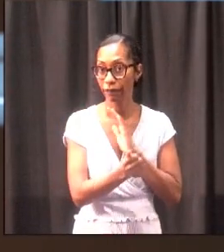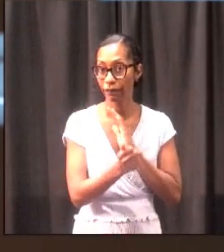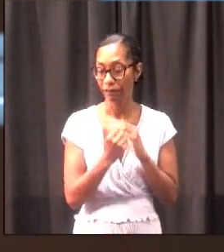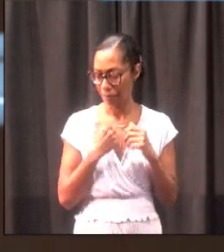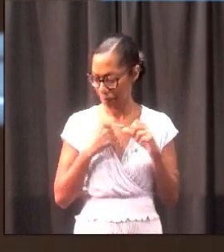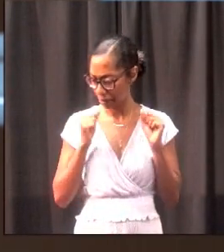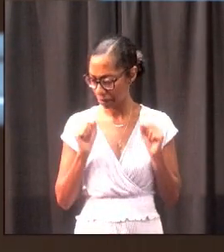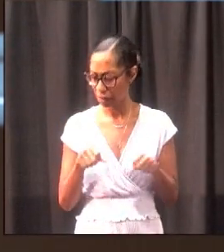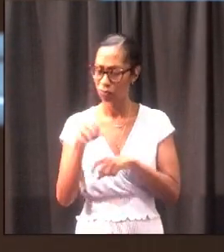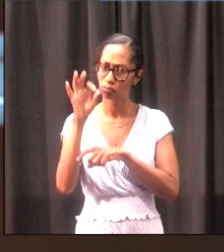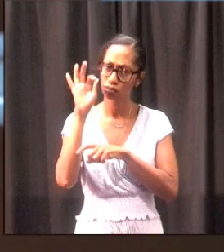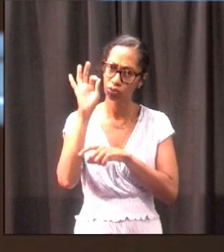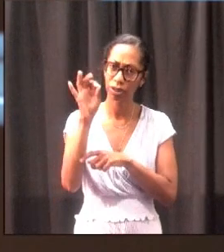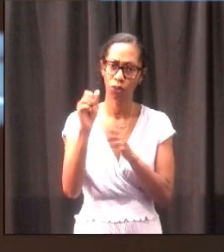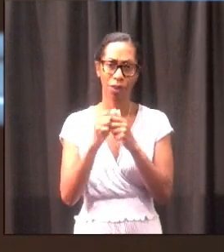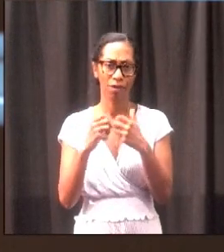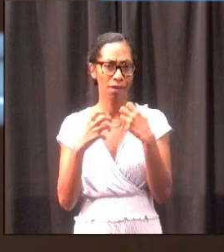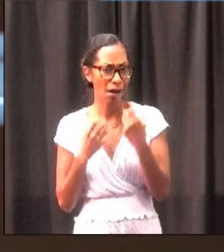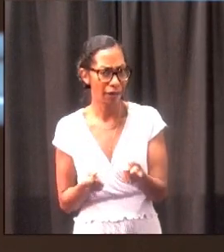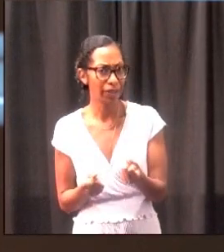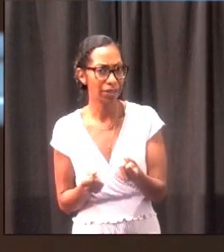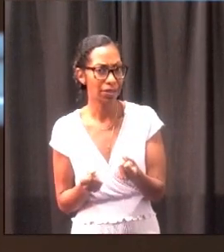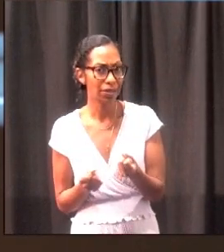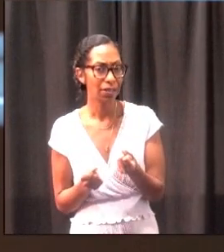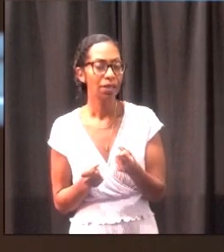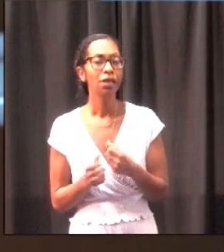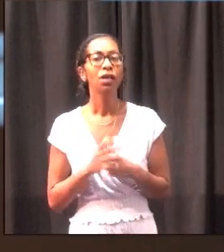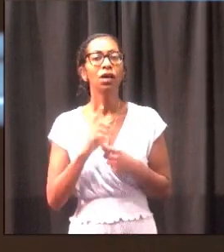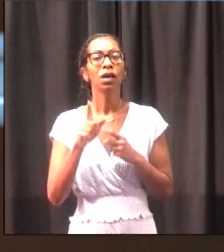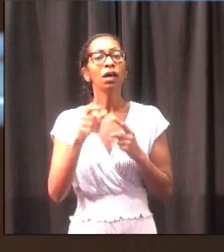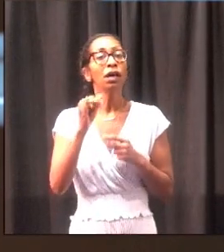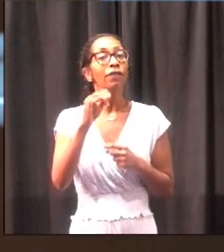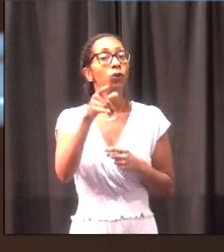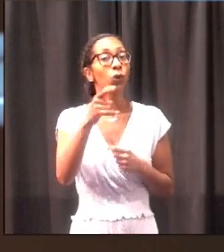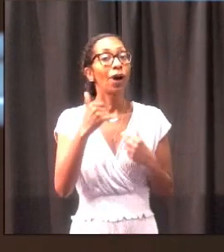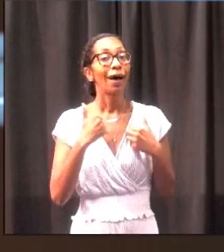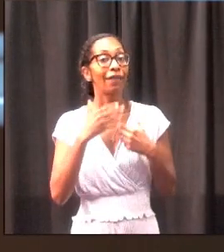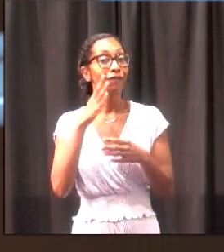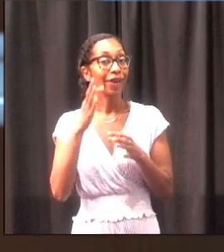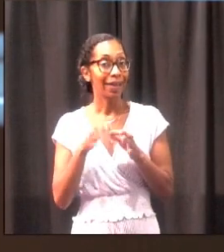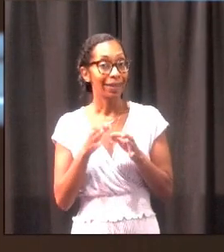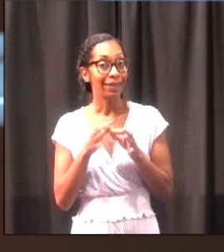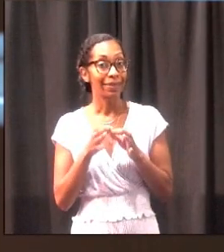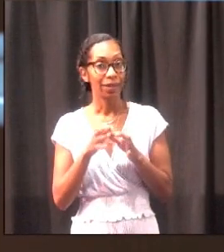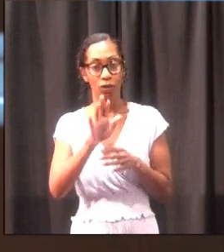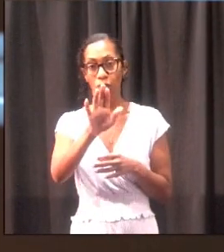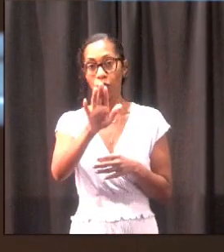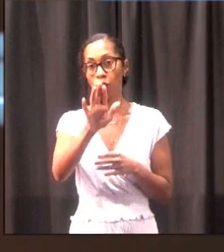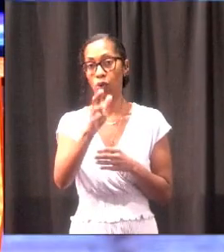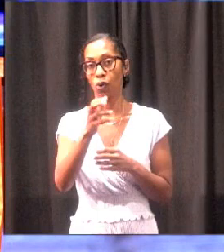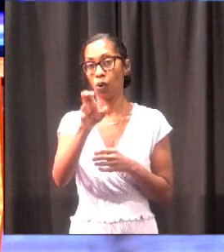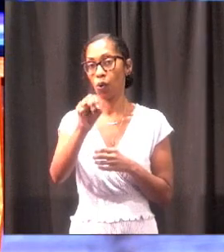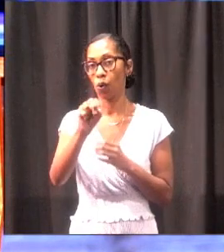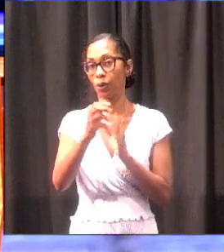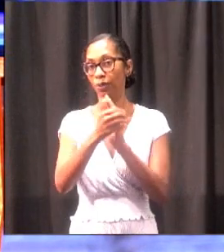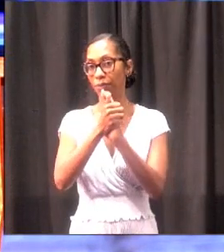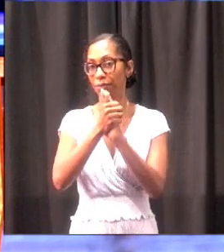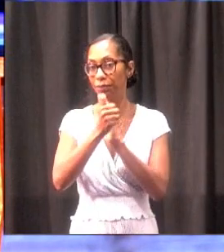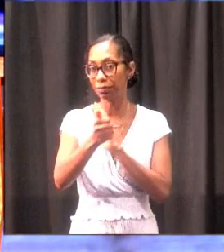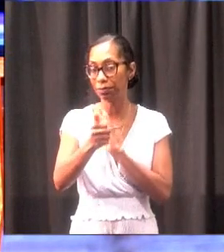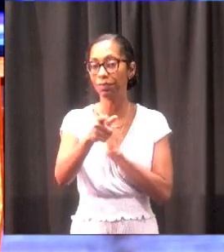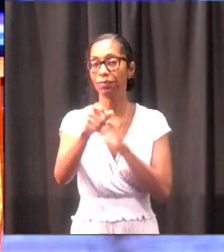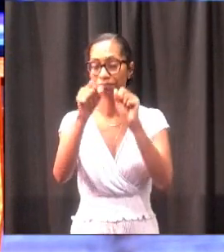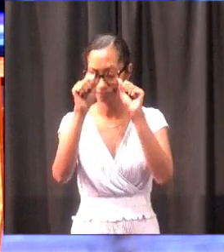with confidence. That's what God wants us to understand, that when you have faith, that the gift that he has placed in you, that you can do it